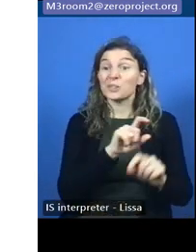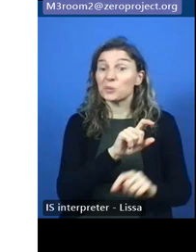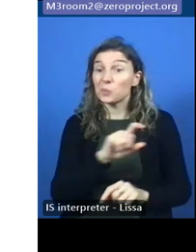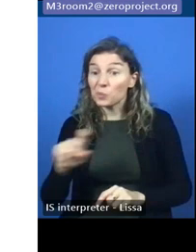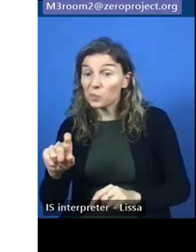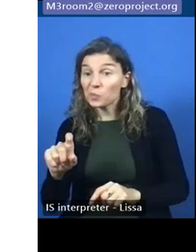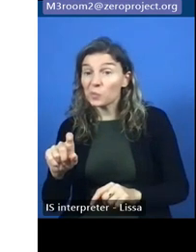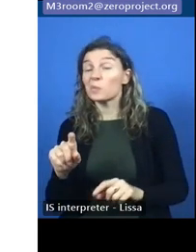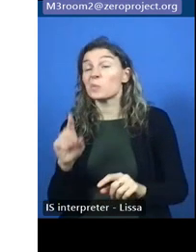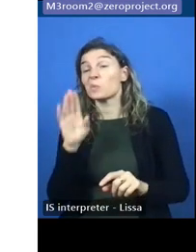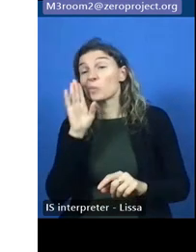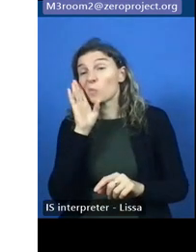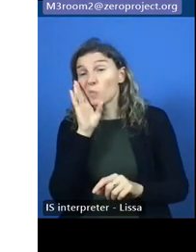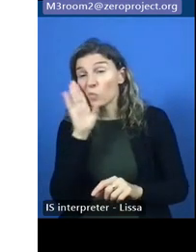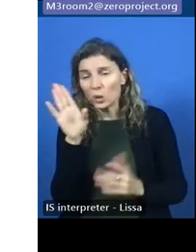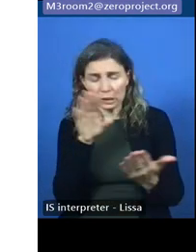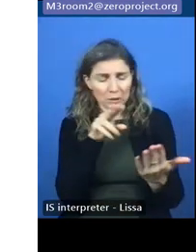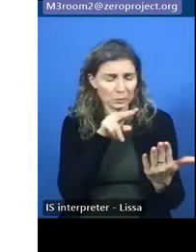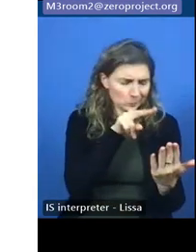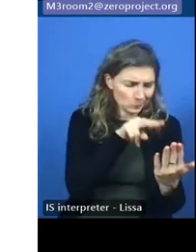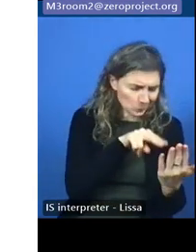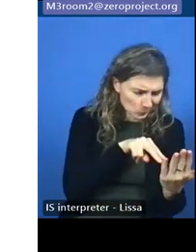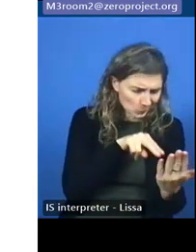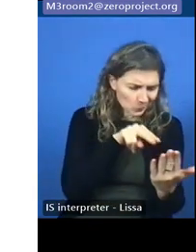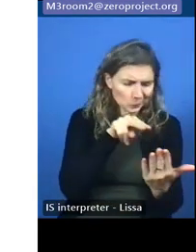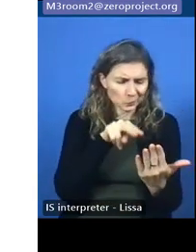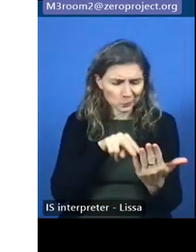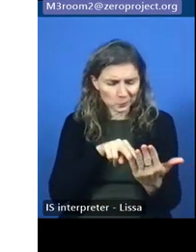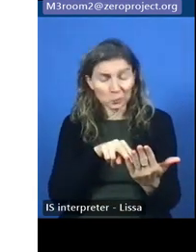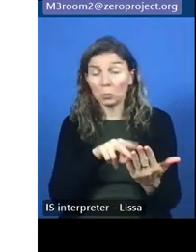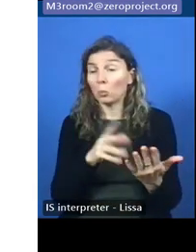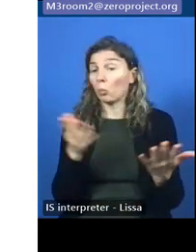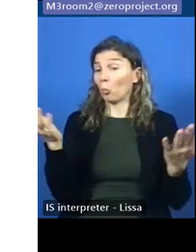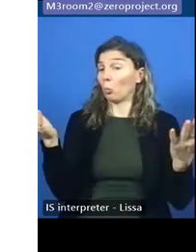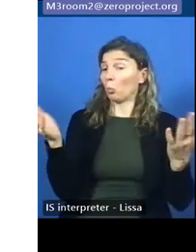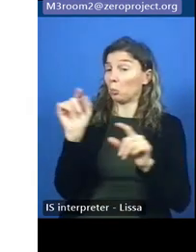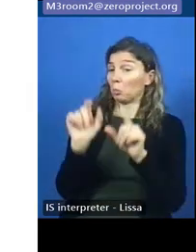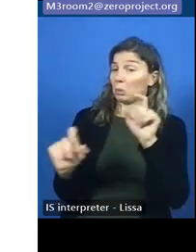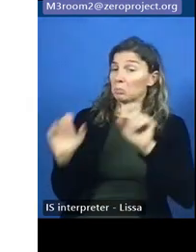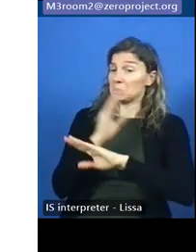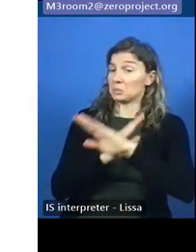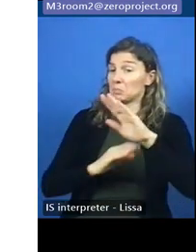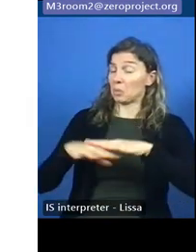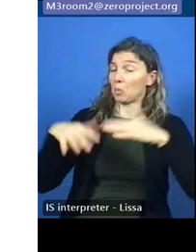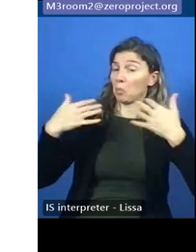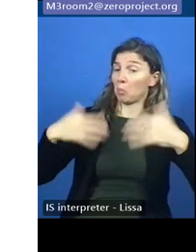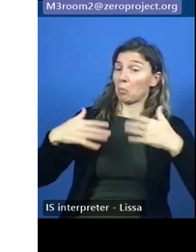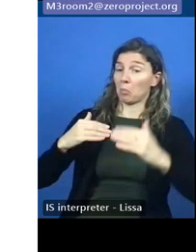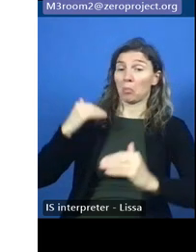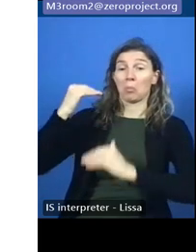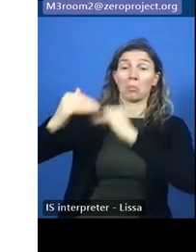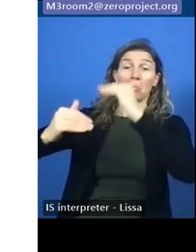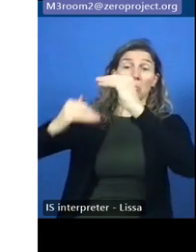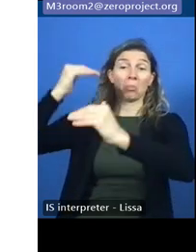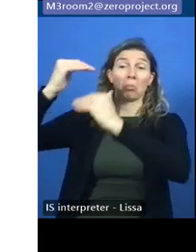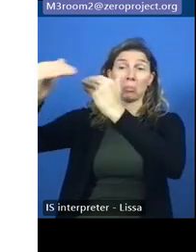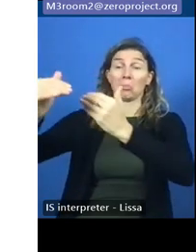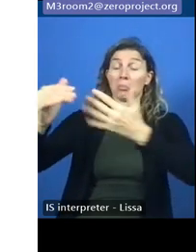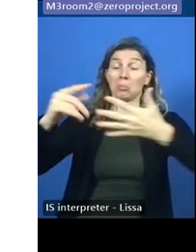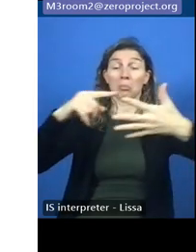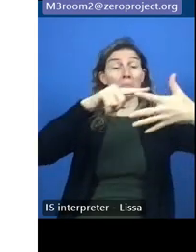stern faces about so-called impressive progress in the lives of persons with disabilities in almost every field of